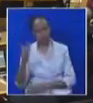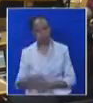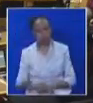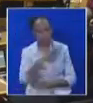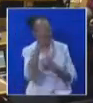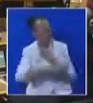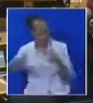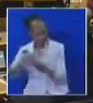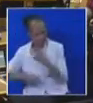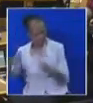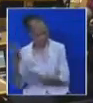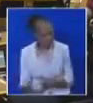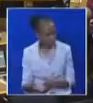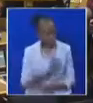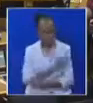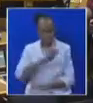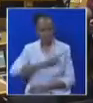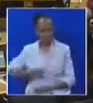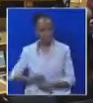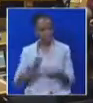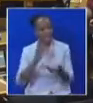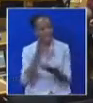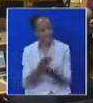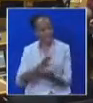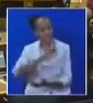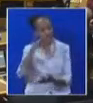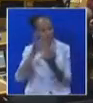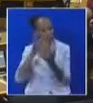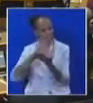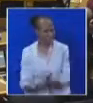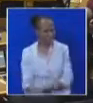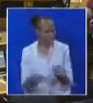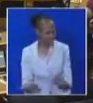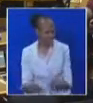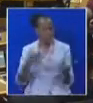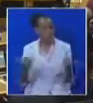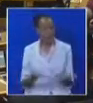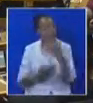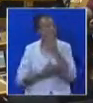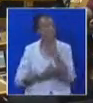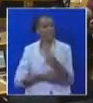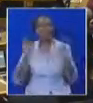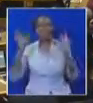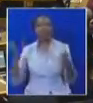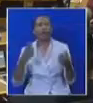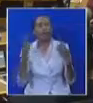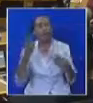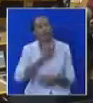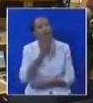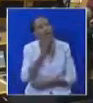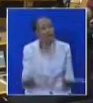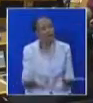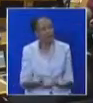from us. Honorable he has collapsed members. The economy of South Africa. He has made this country a joke. And after that, he has